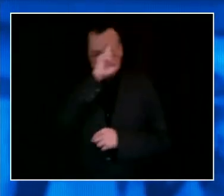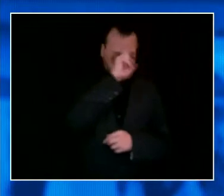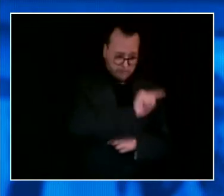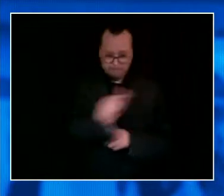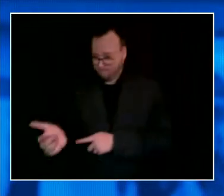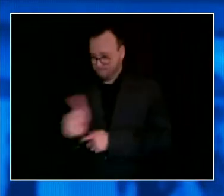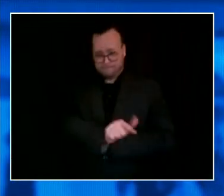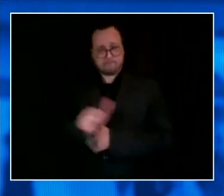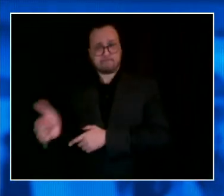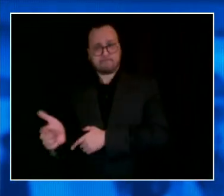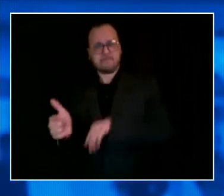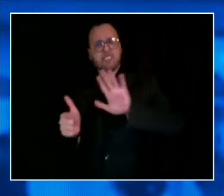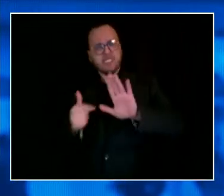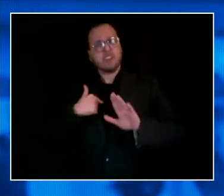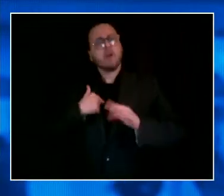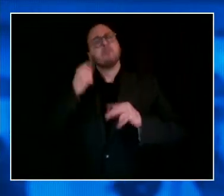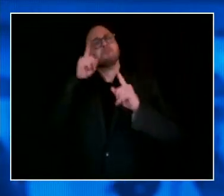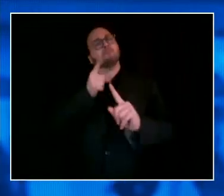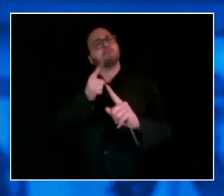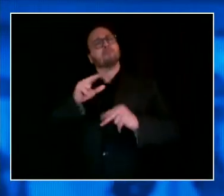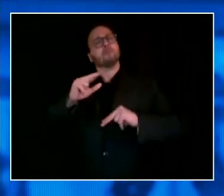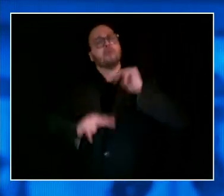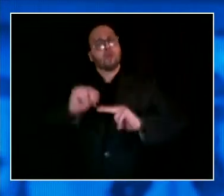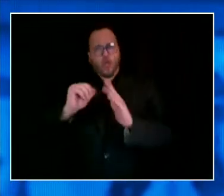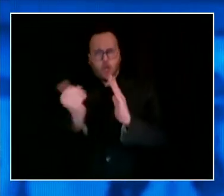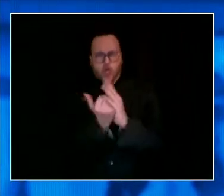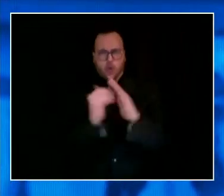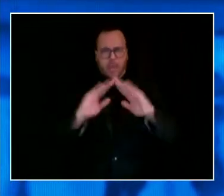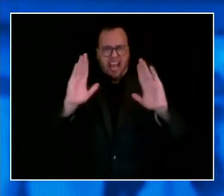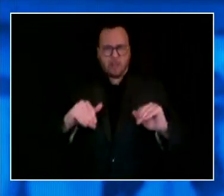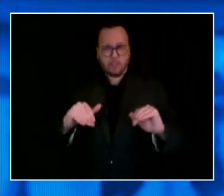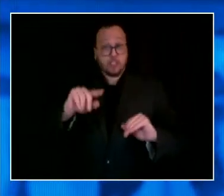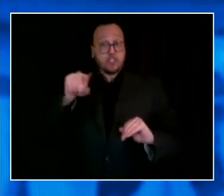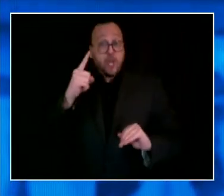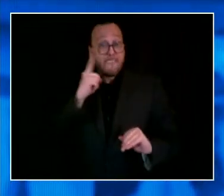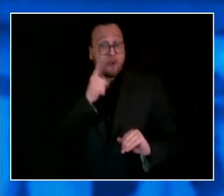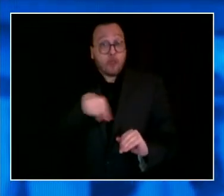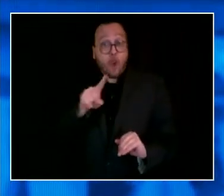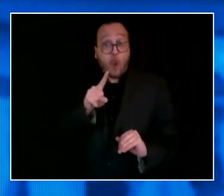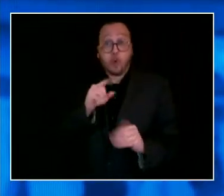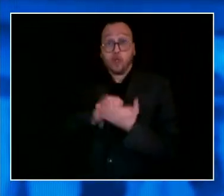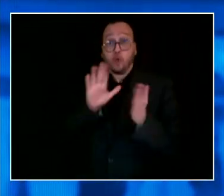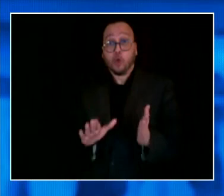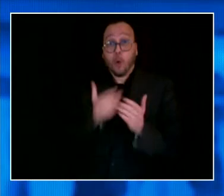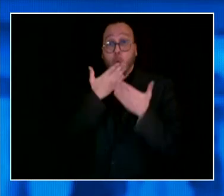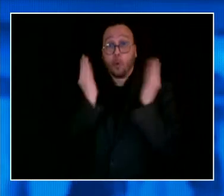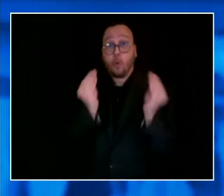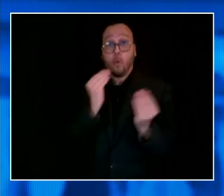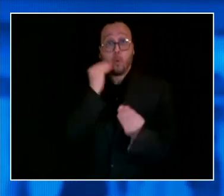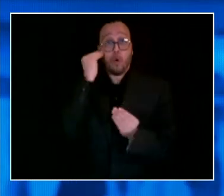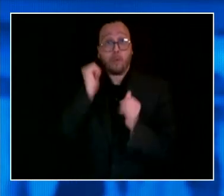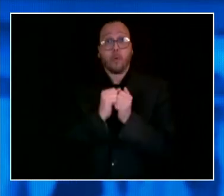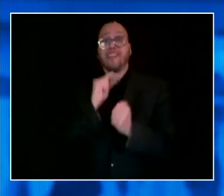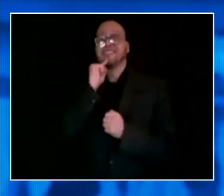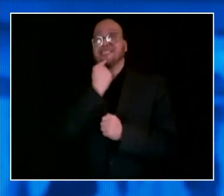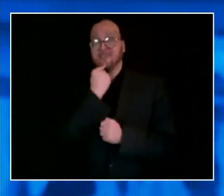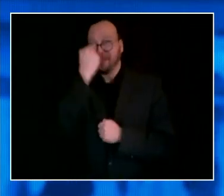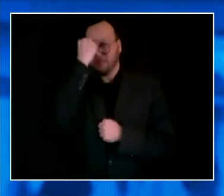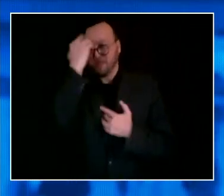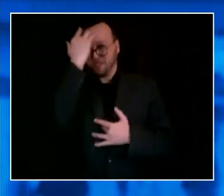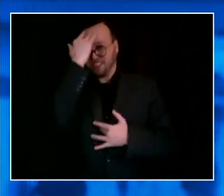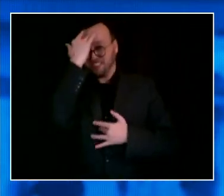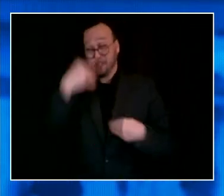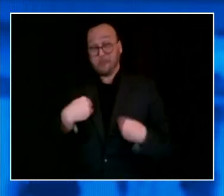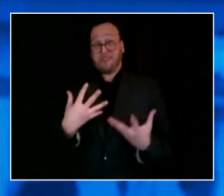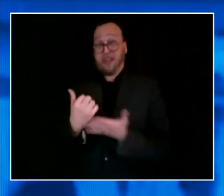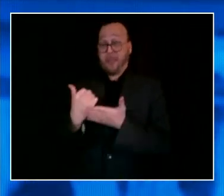build a new housing facility just for unsheltered New Yorkers with serious mental illness, to give them the help